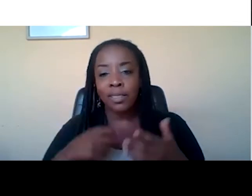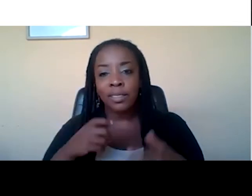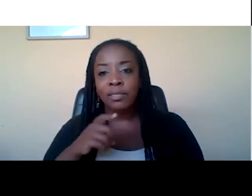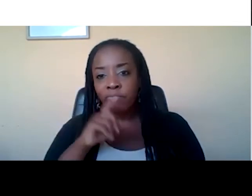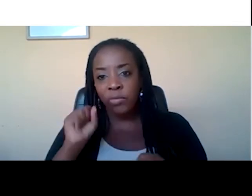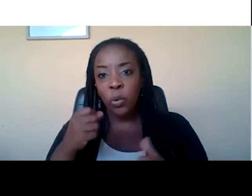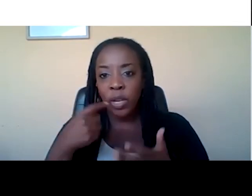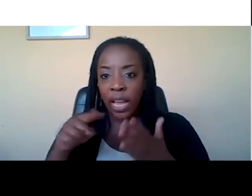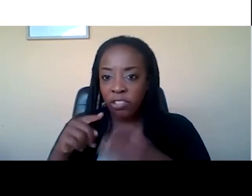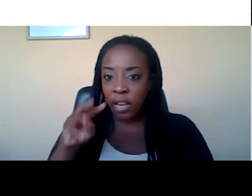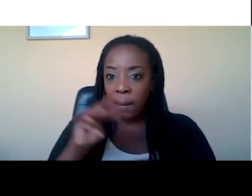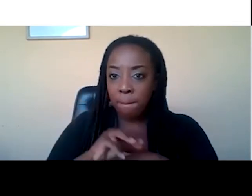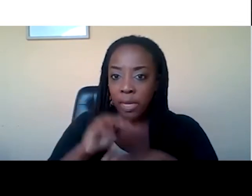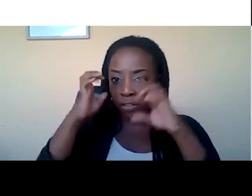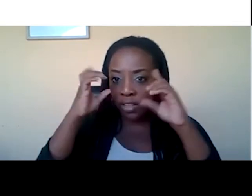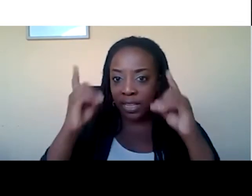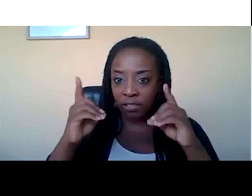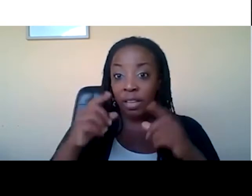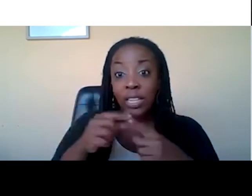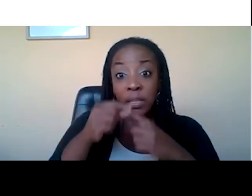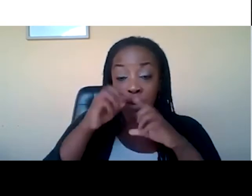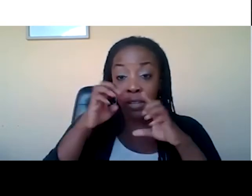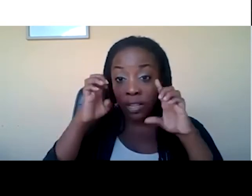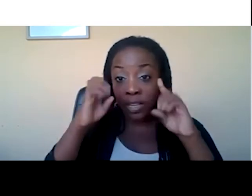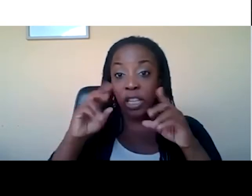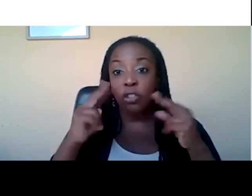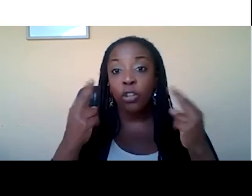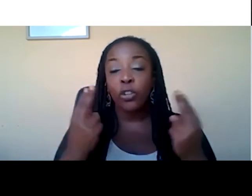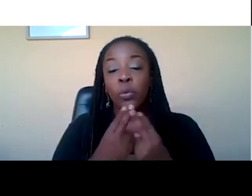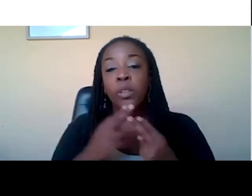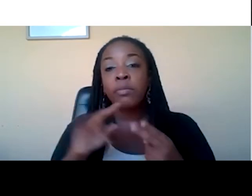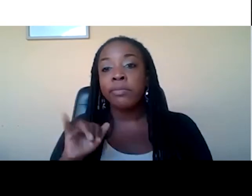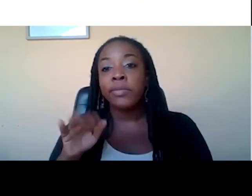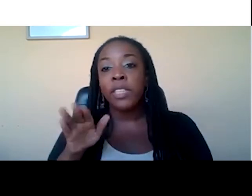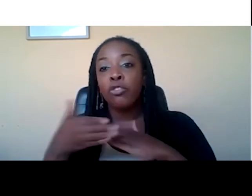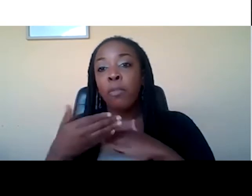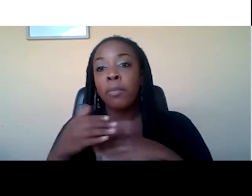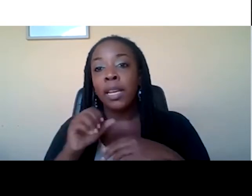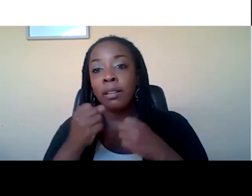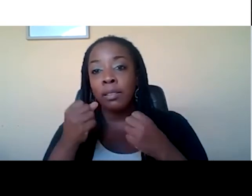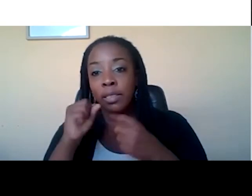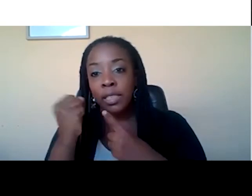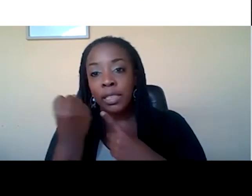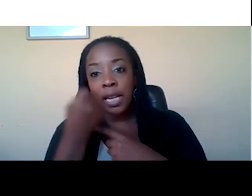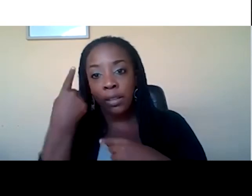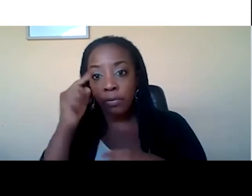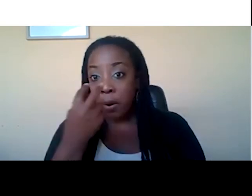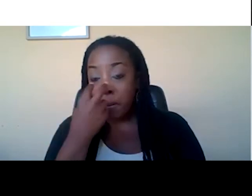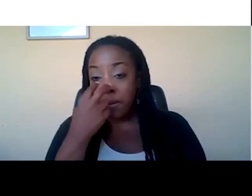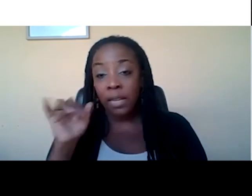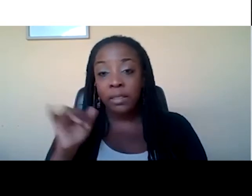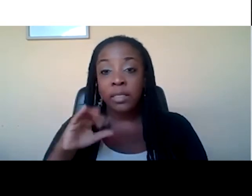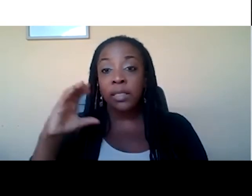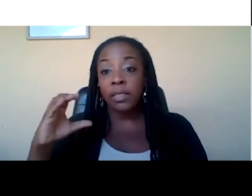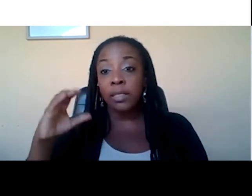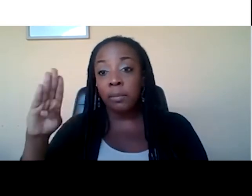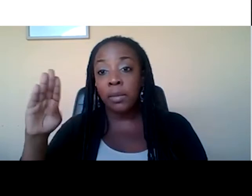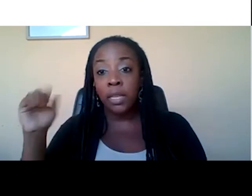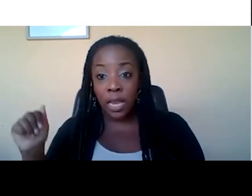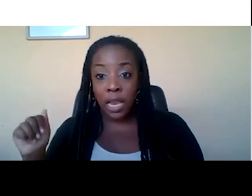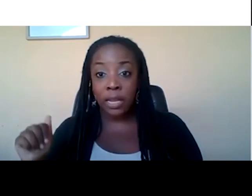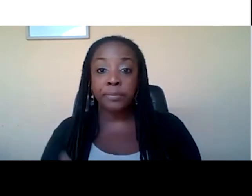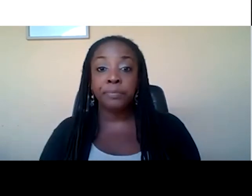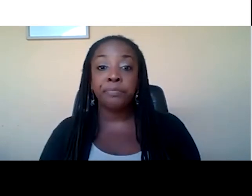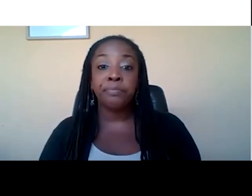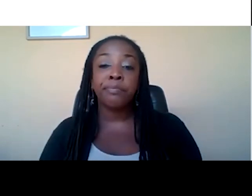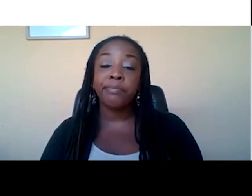entities. The Ministry of Education, Special Education Unit, the Jamaica Society for the Blind, Combined Disabilities Association.